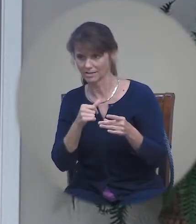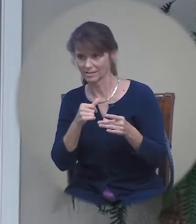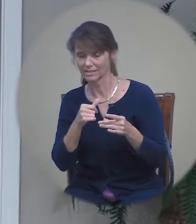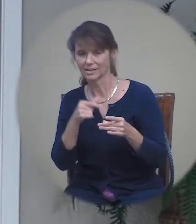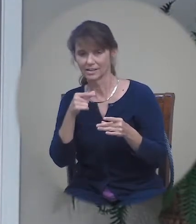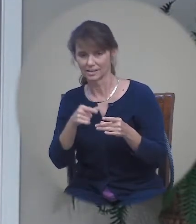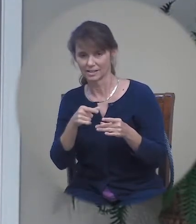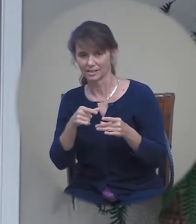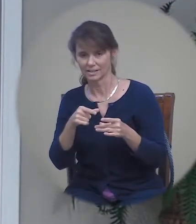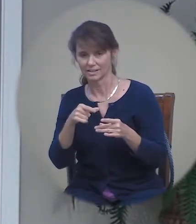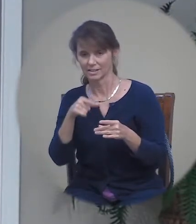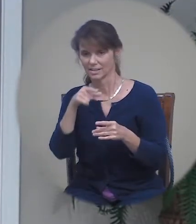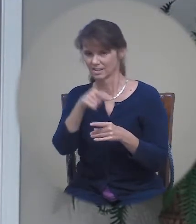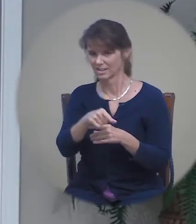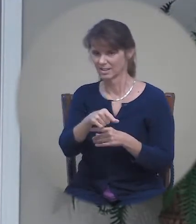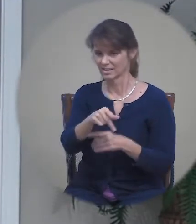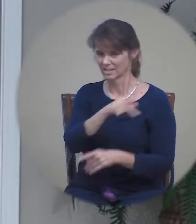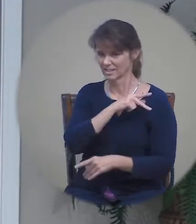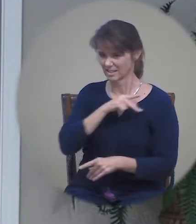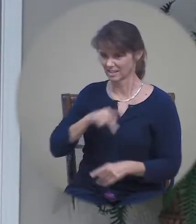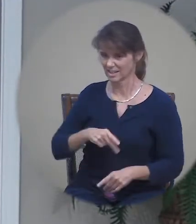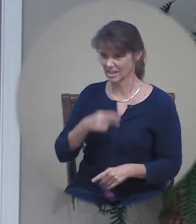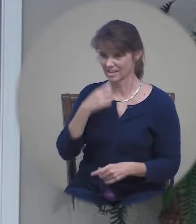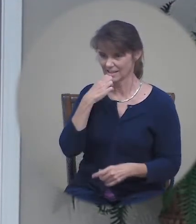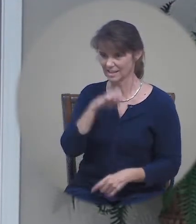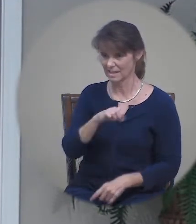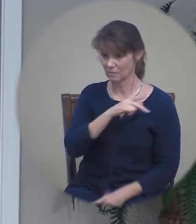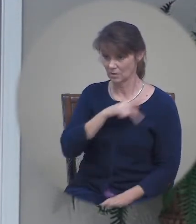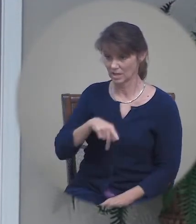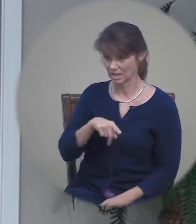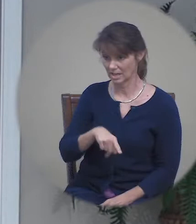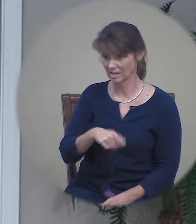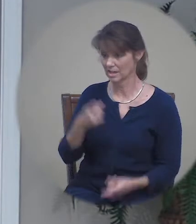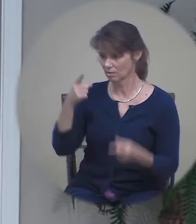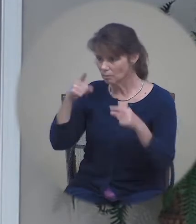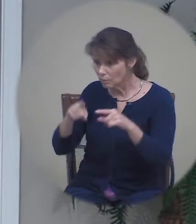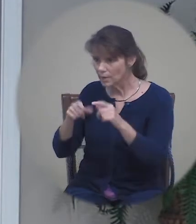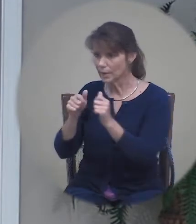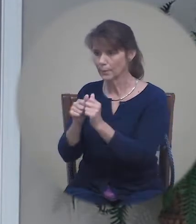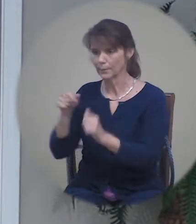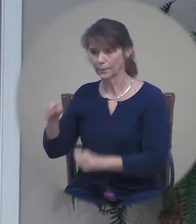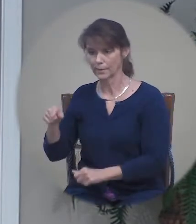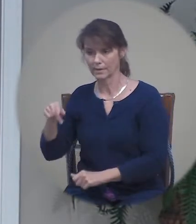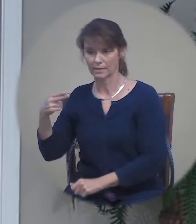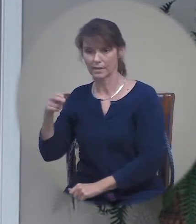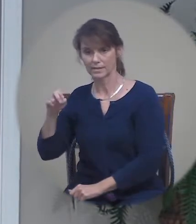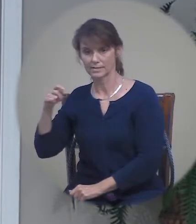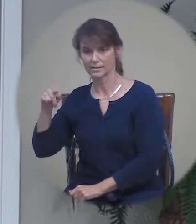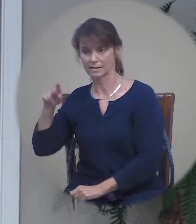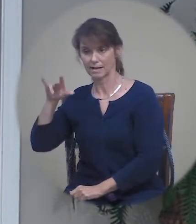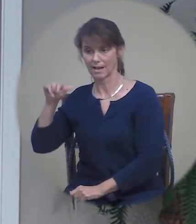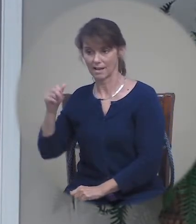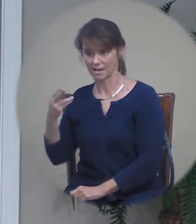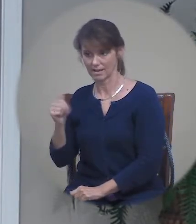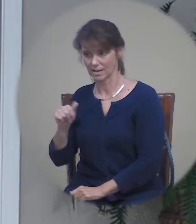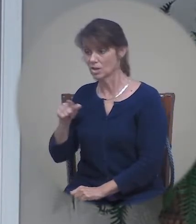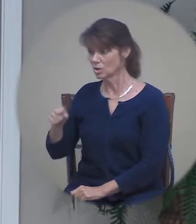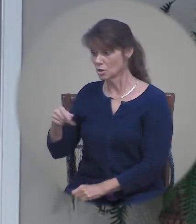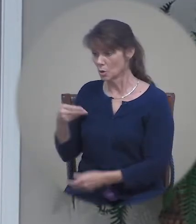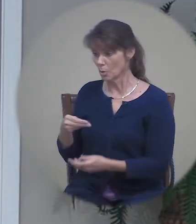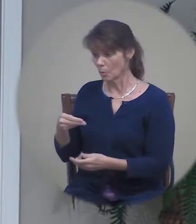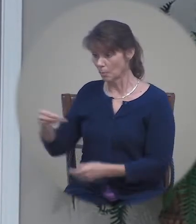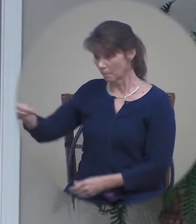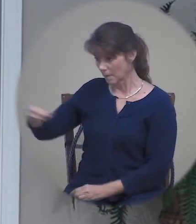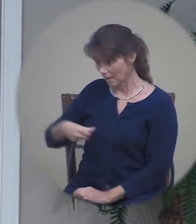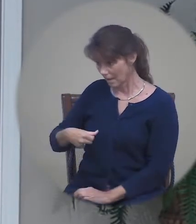Sennacherib basically reaches an agreement with Hezekiah to not siege Jerusalem if he pays this